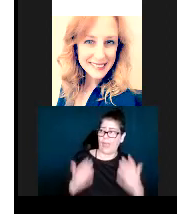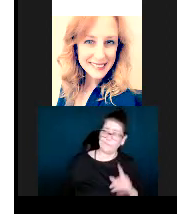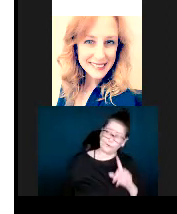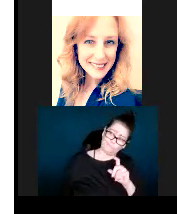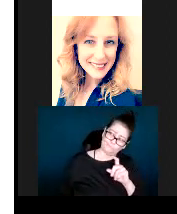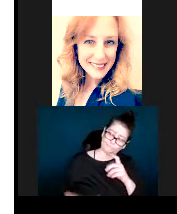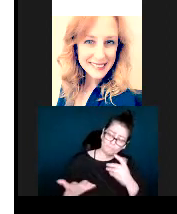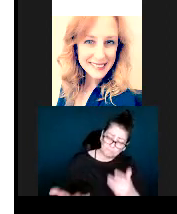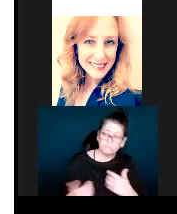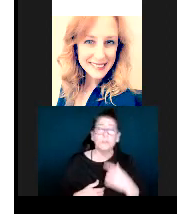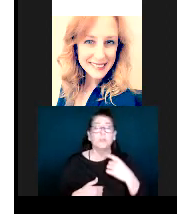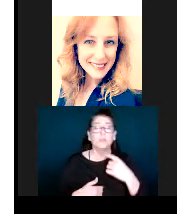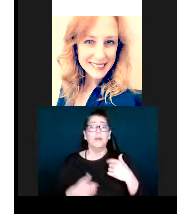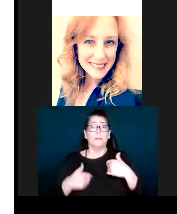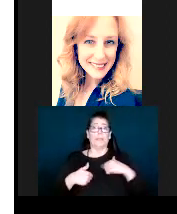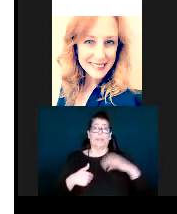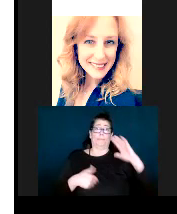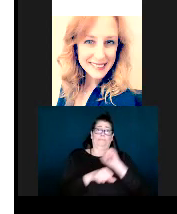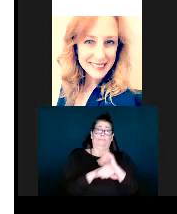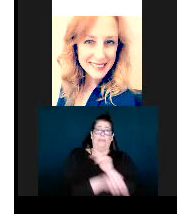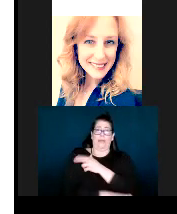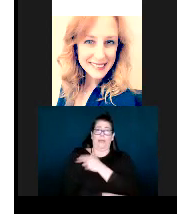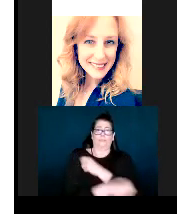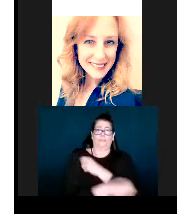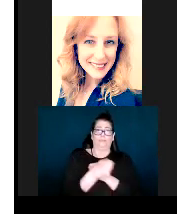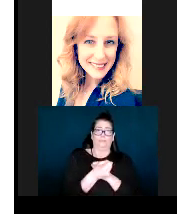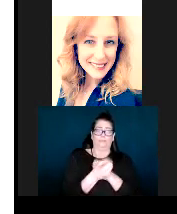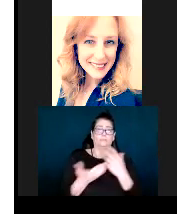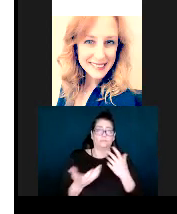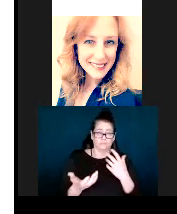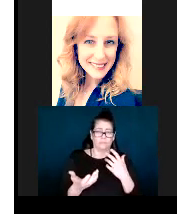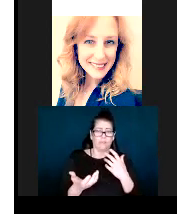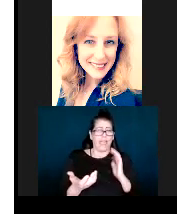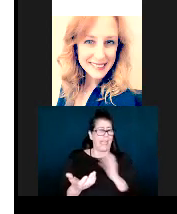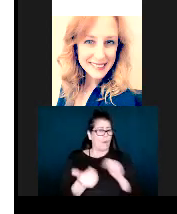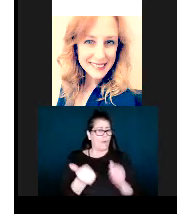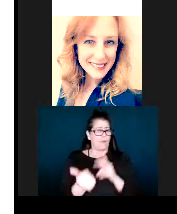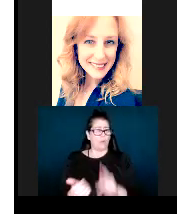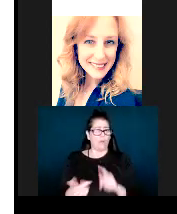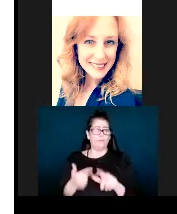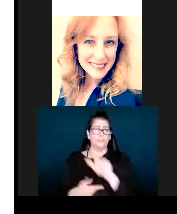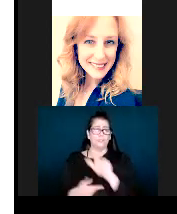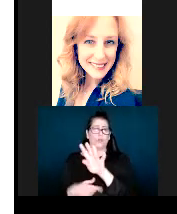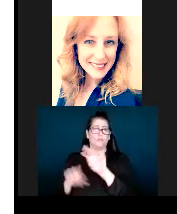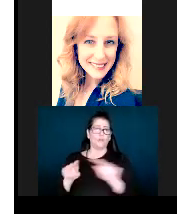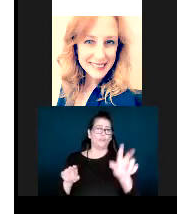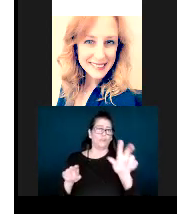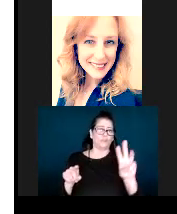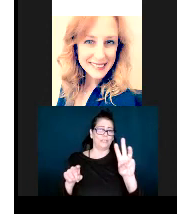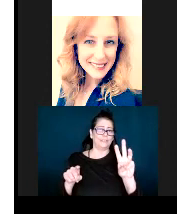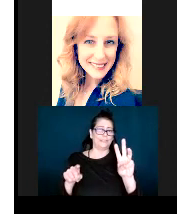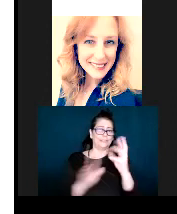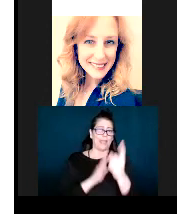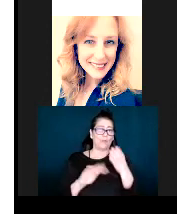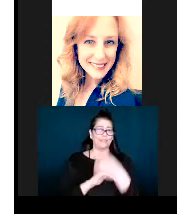I did hospital advocacy, our follow-up was 24 to 36 hours after the exam, and that depended on when